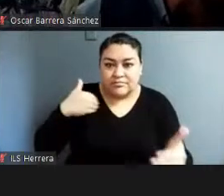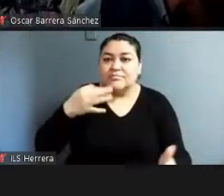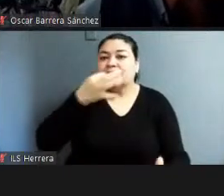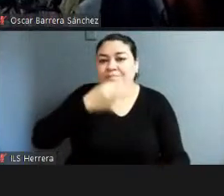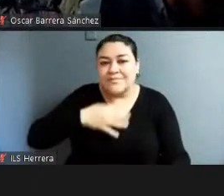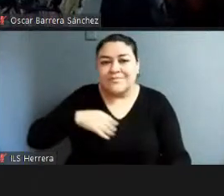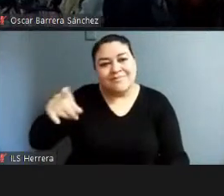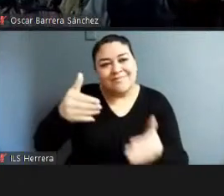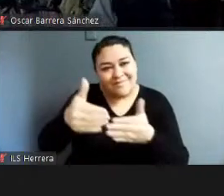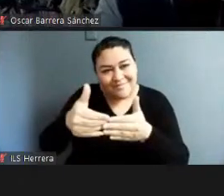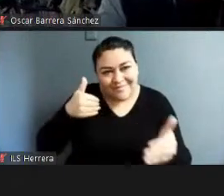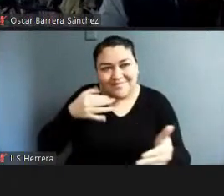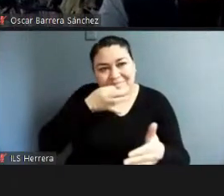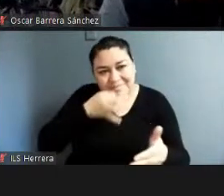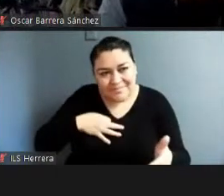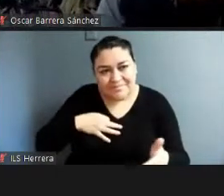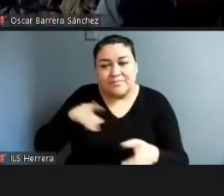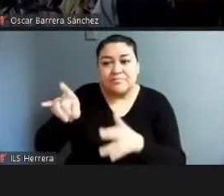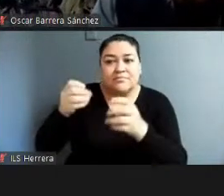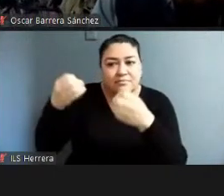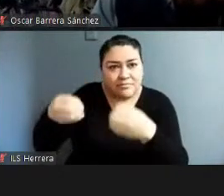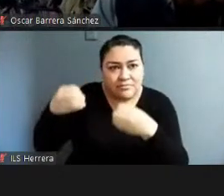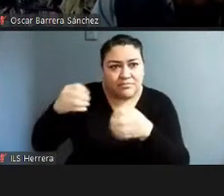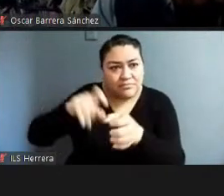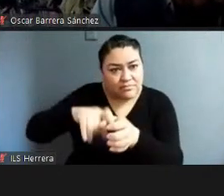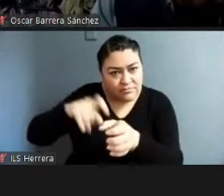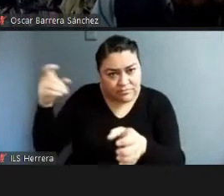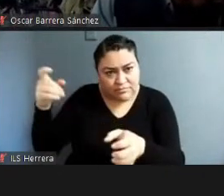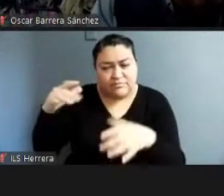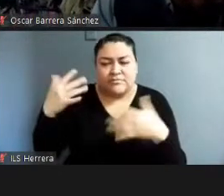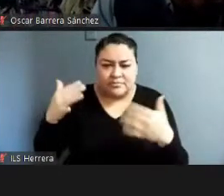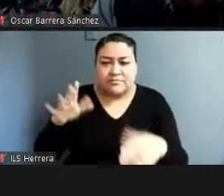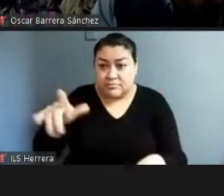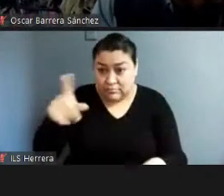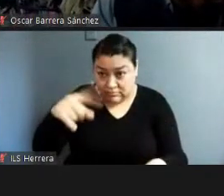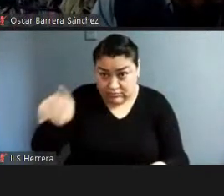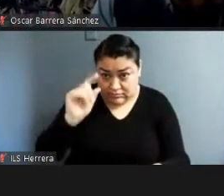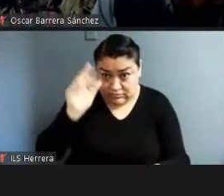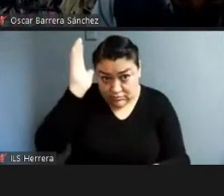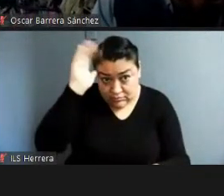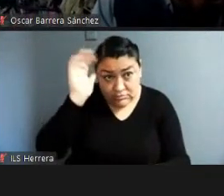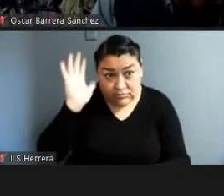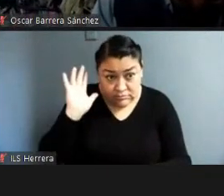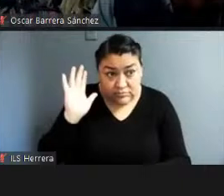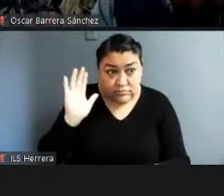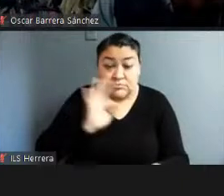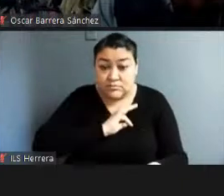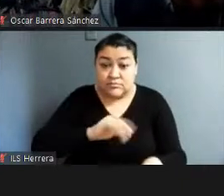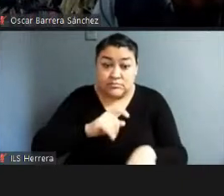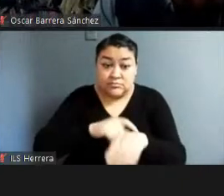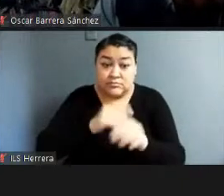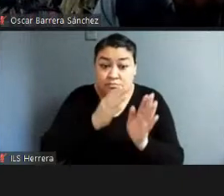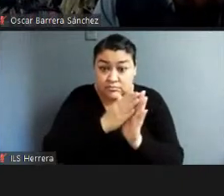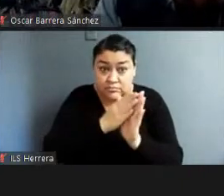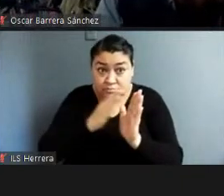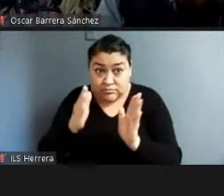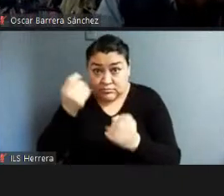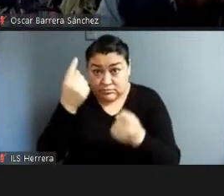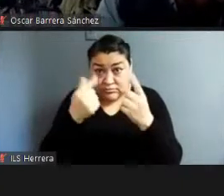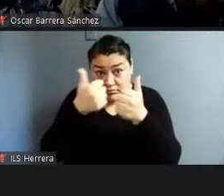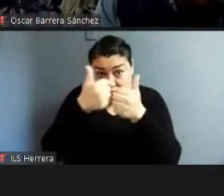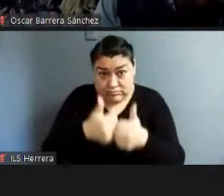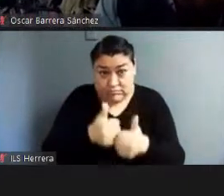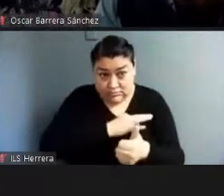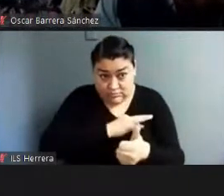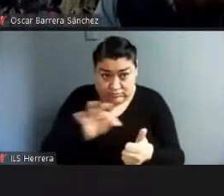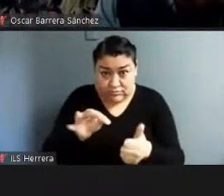You had told us from the beginning that you had an engagement in 5 minutes. So I would like to suggest, for those